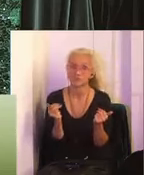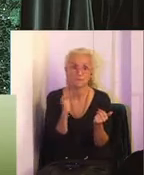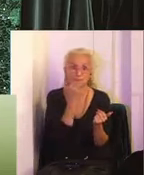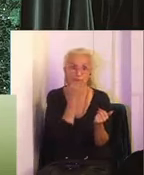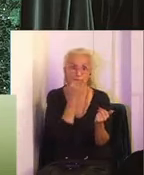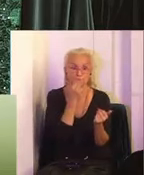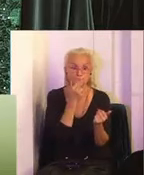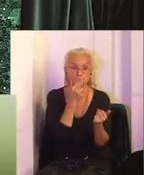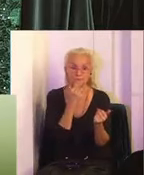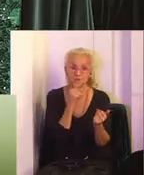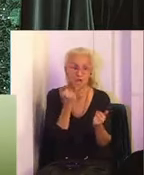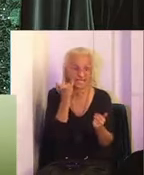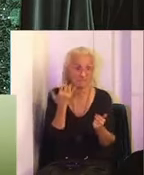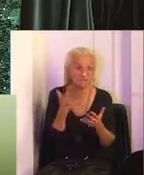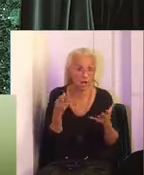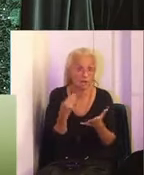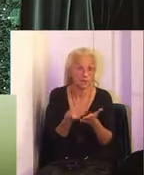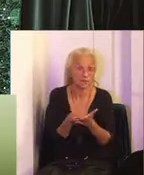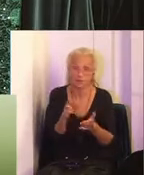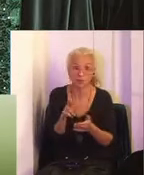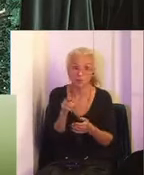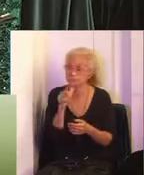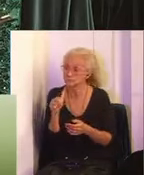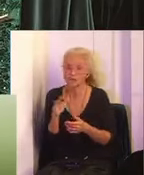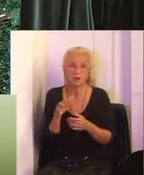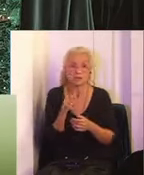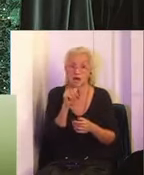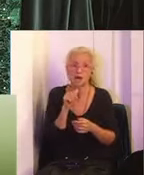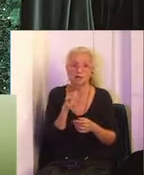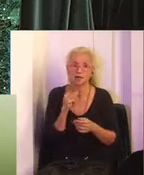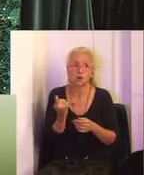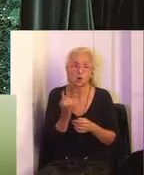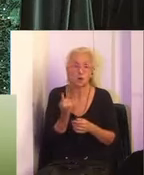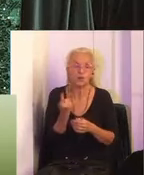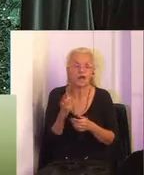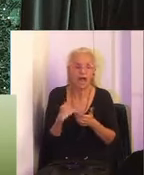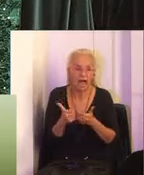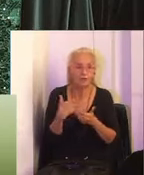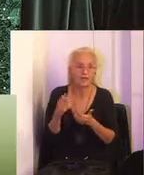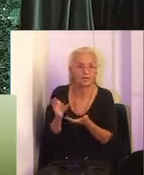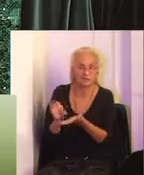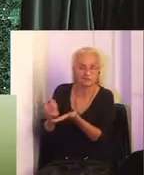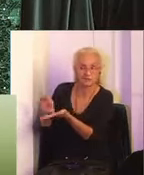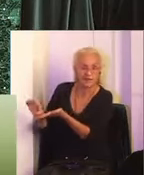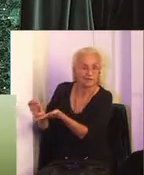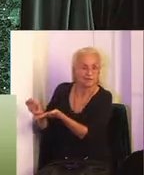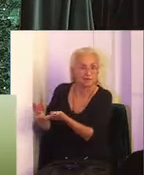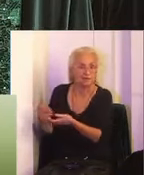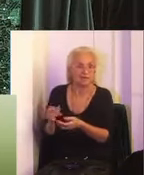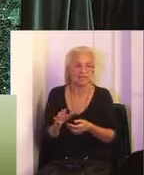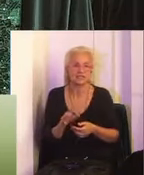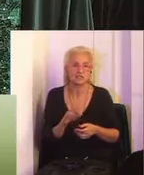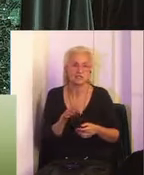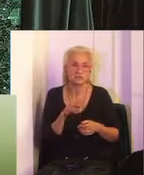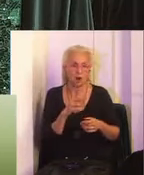It's not whether we have a lot of money or not, and it's not even always how we spend it. It's what is the purpose in our